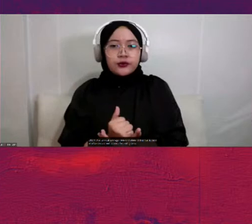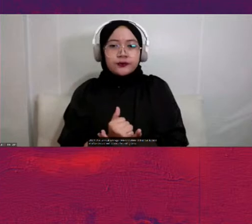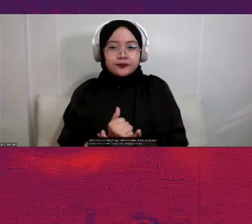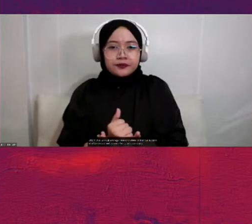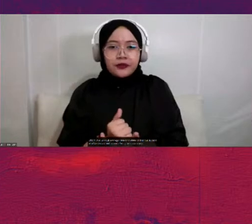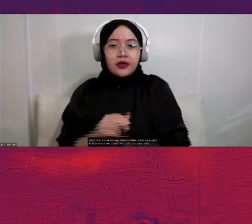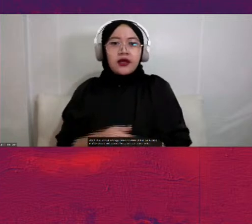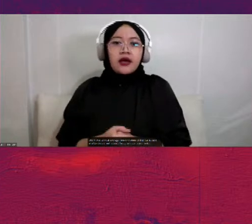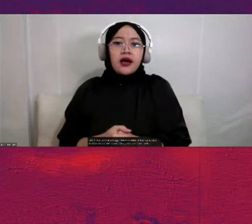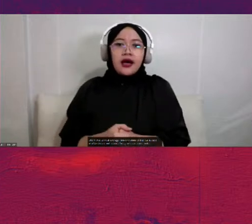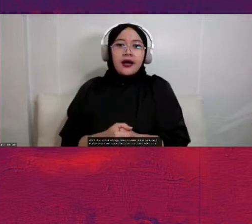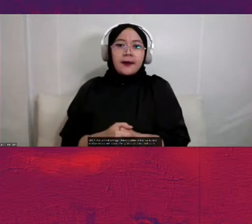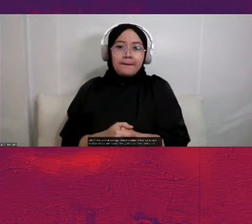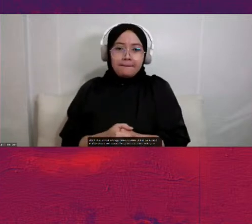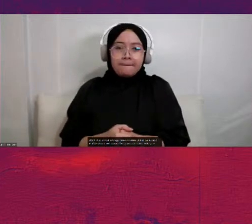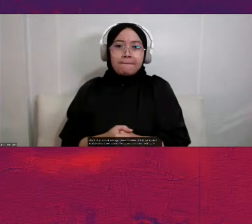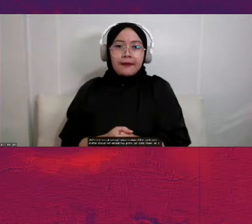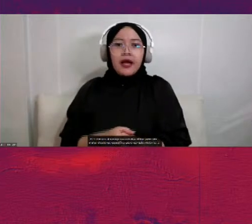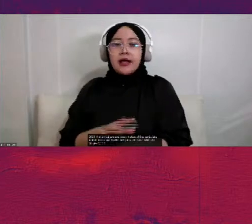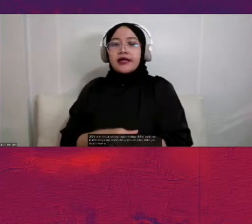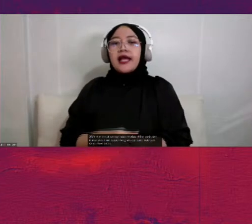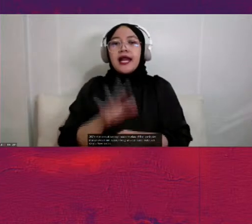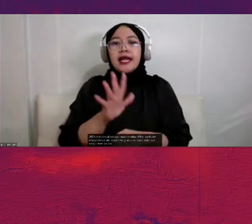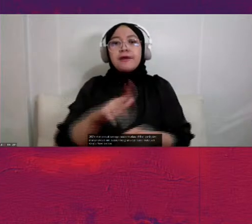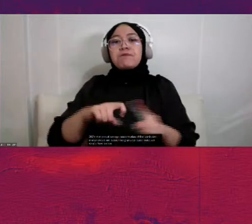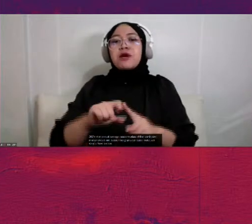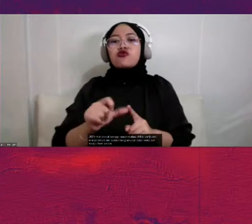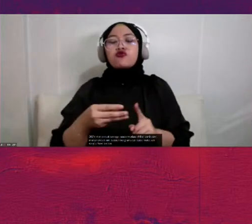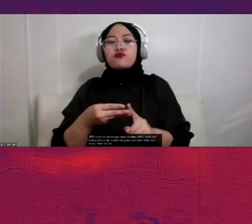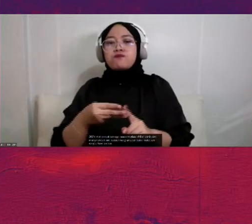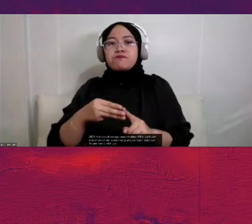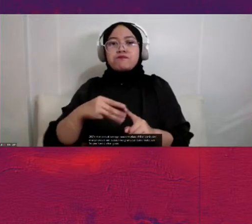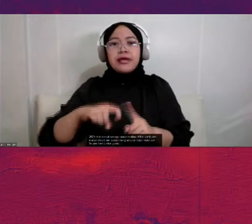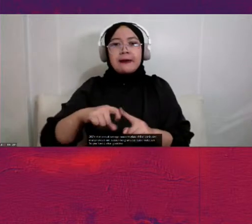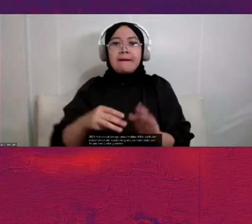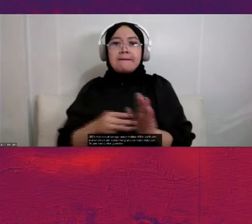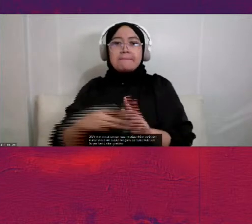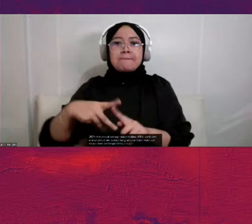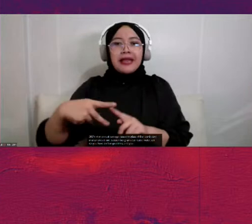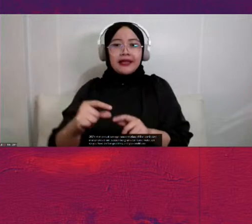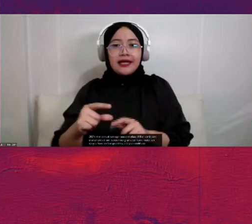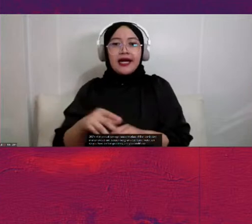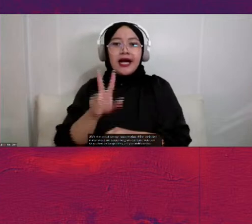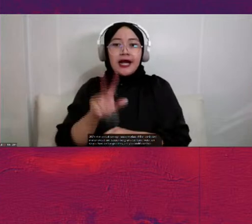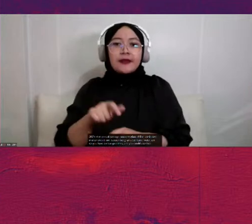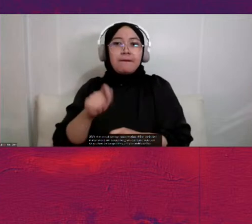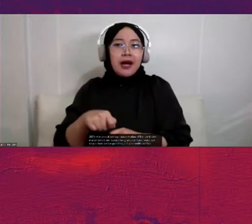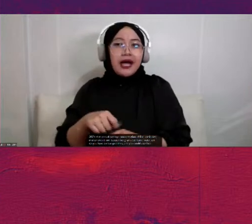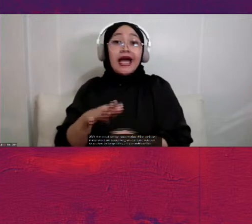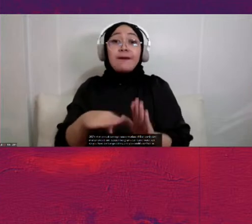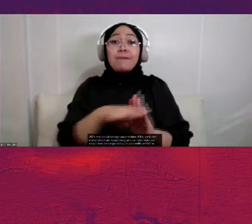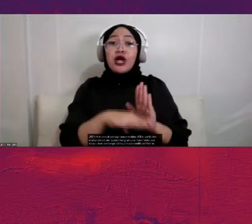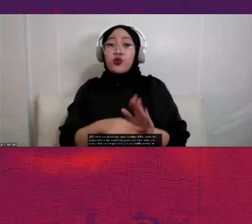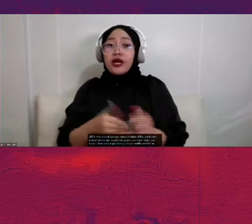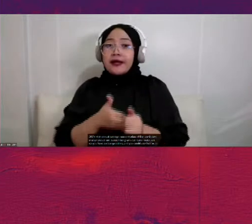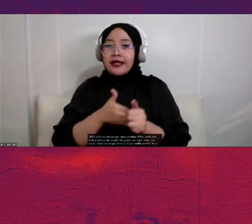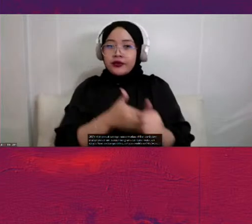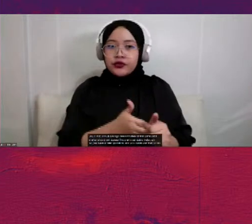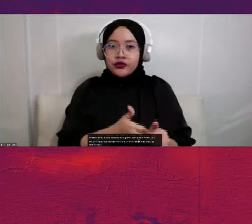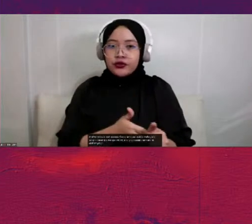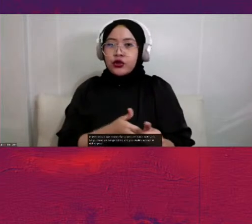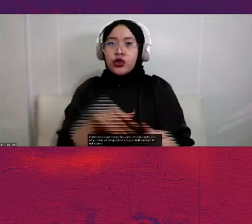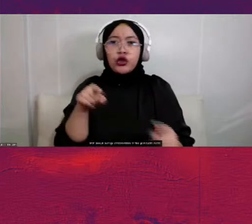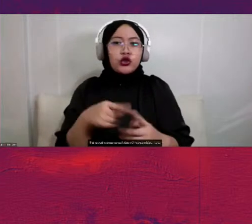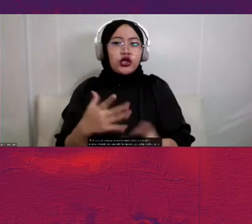micrograms per cubic meter air. So you have a clear guideline, and you could use that to define